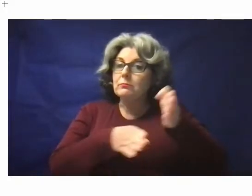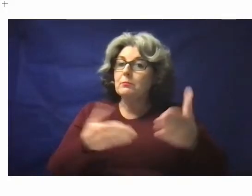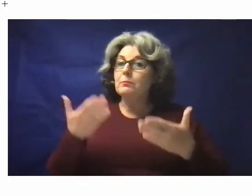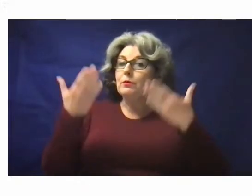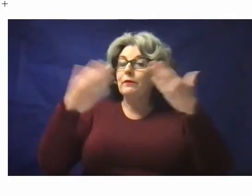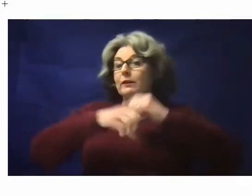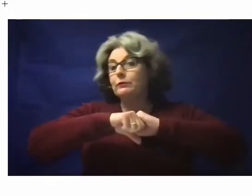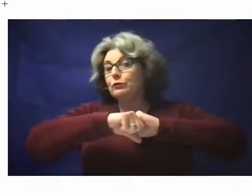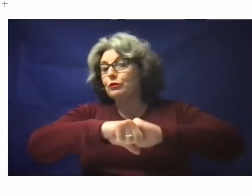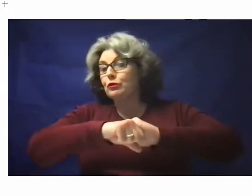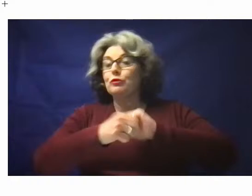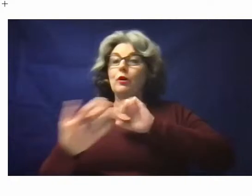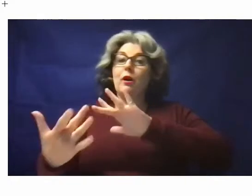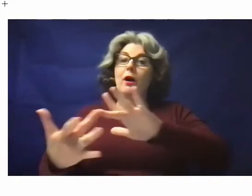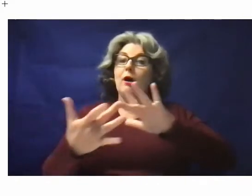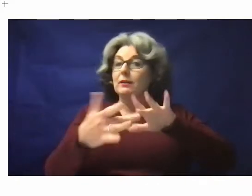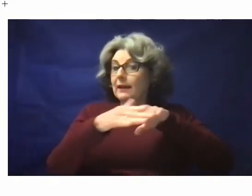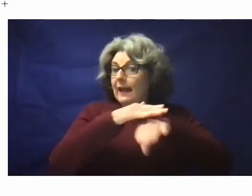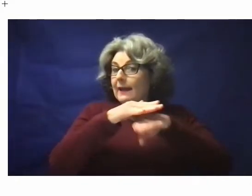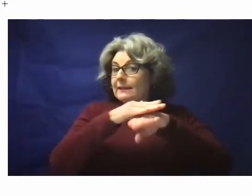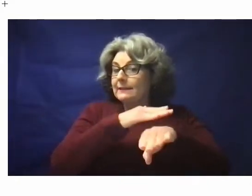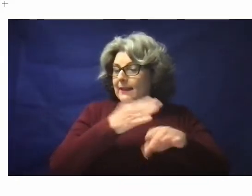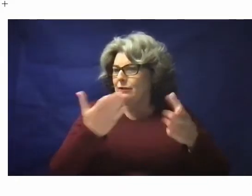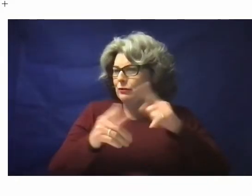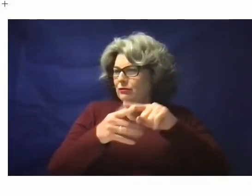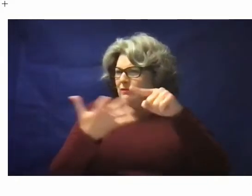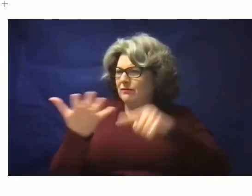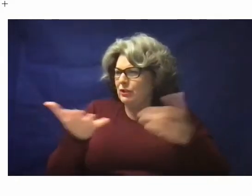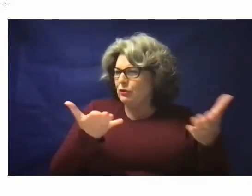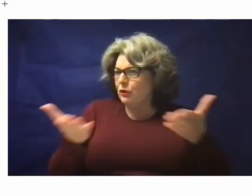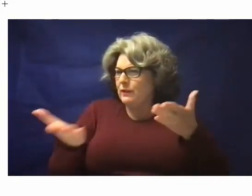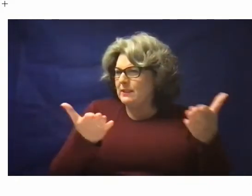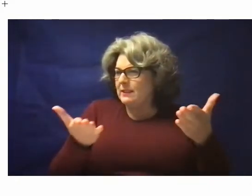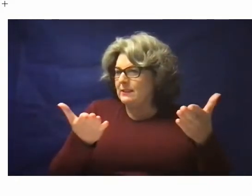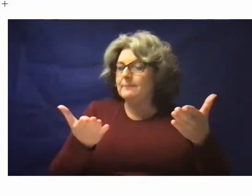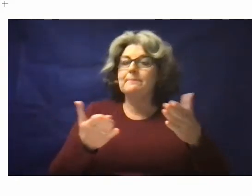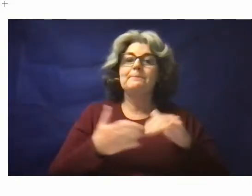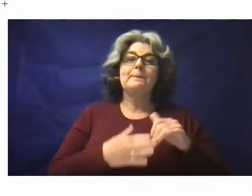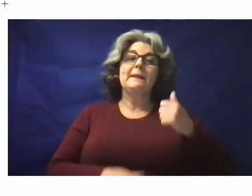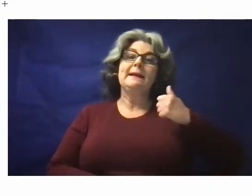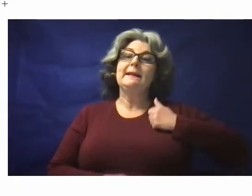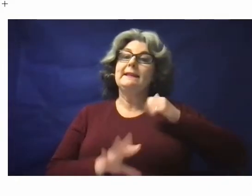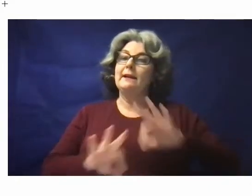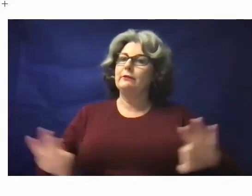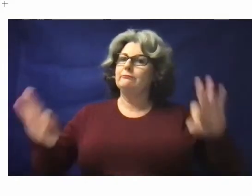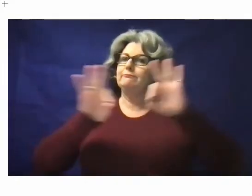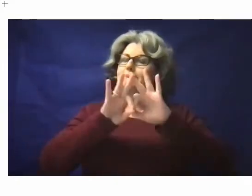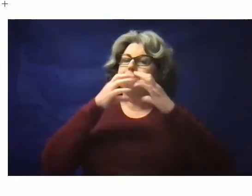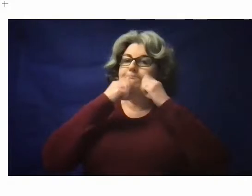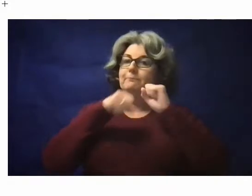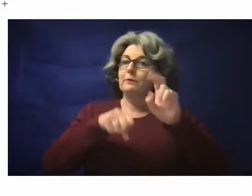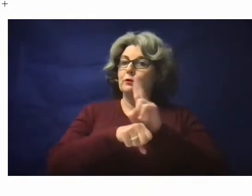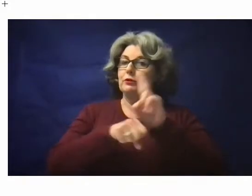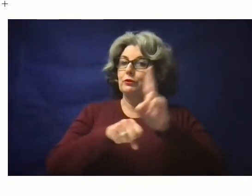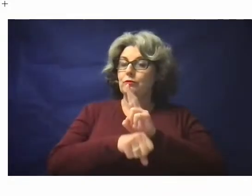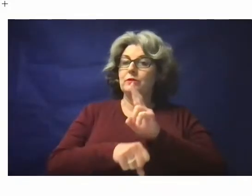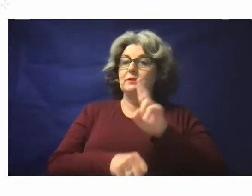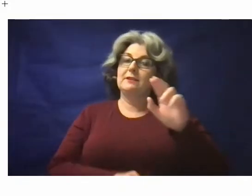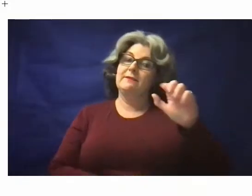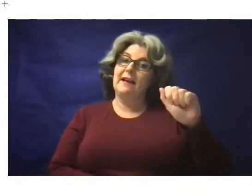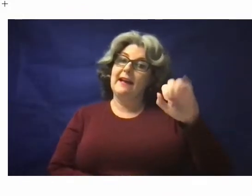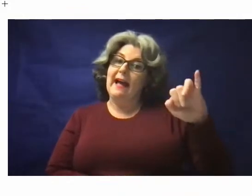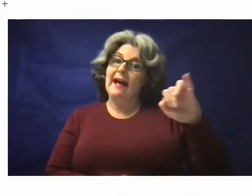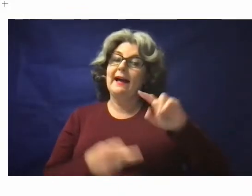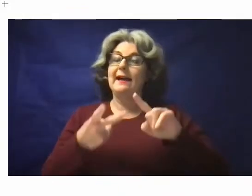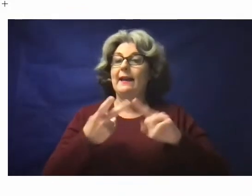secure online access to services, ensuring Canadian values are included in the use of artificial intelligence and